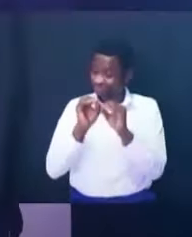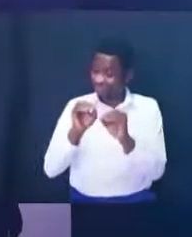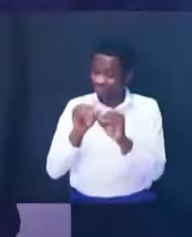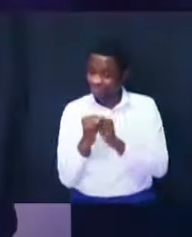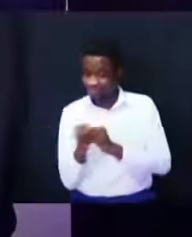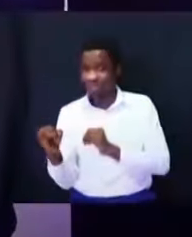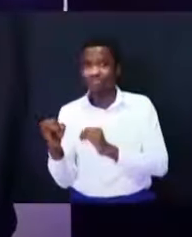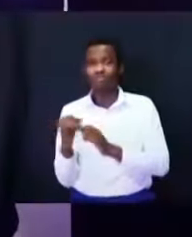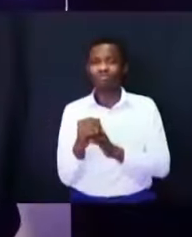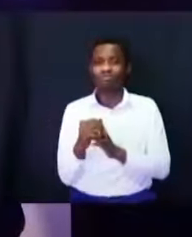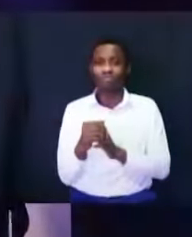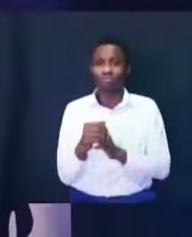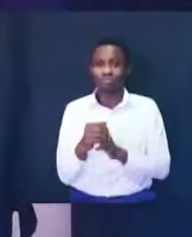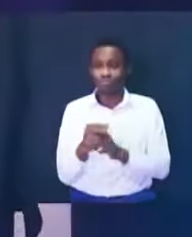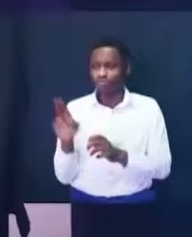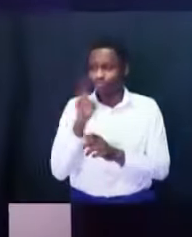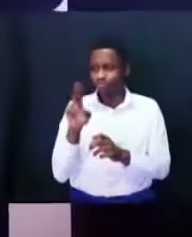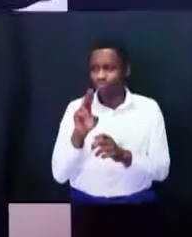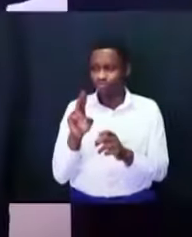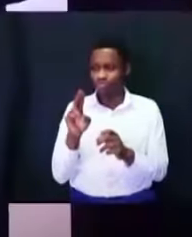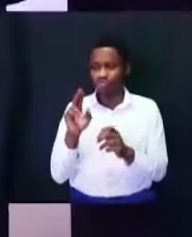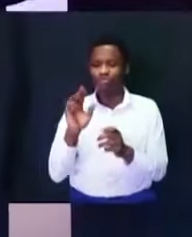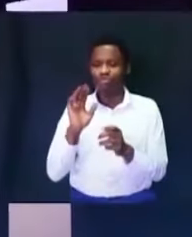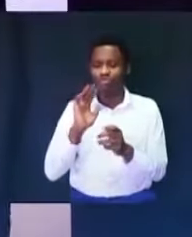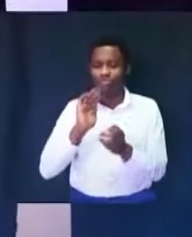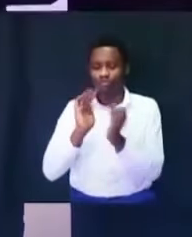teachings employed by these false